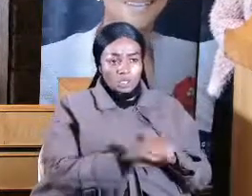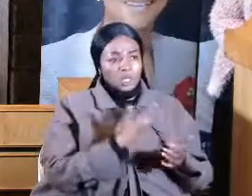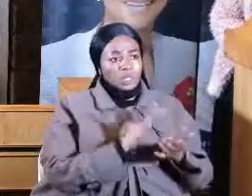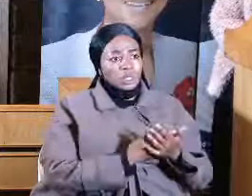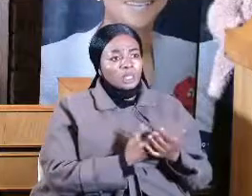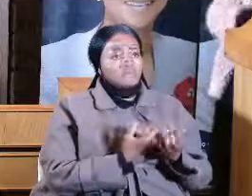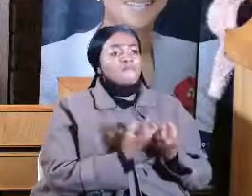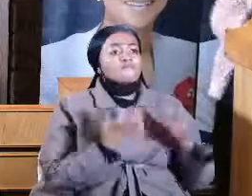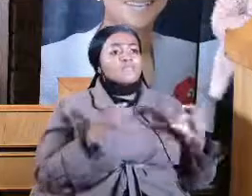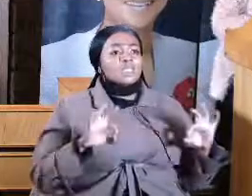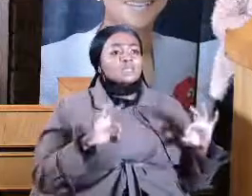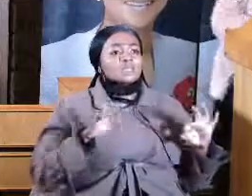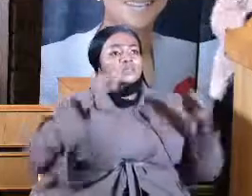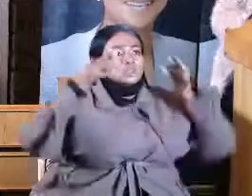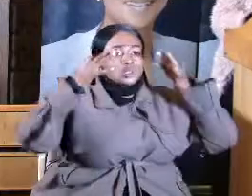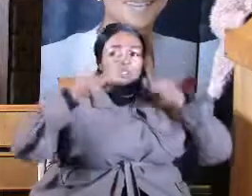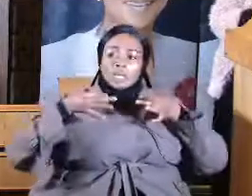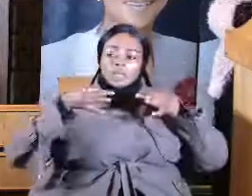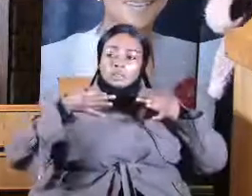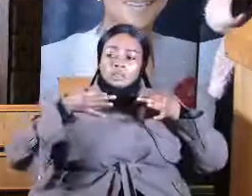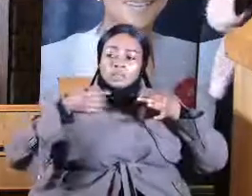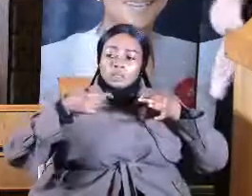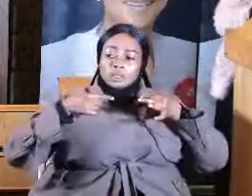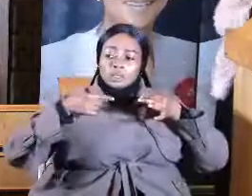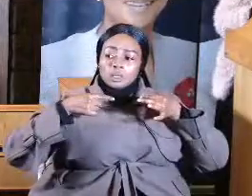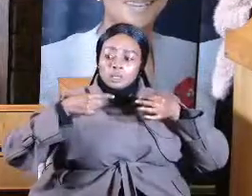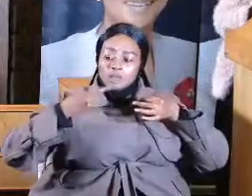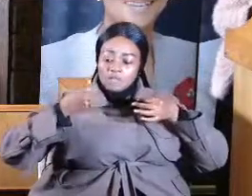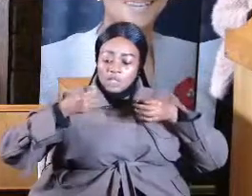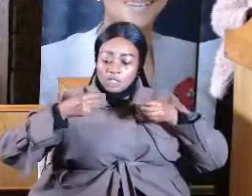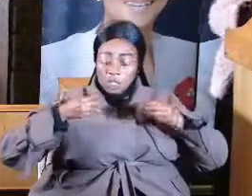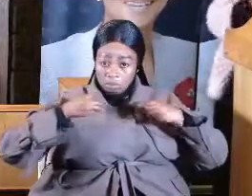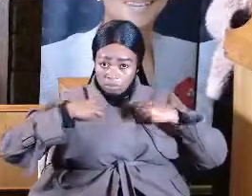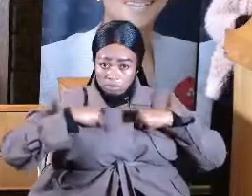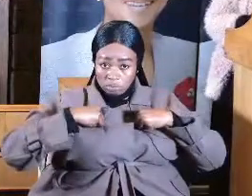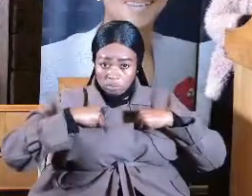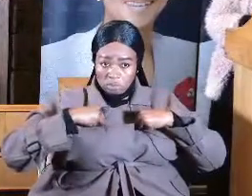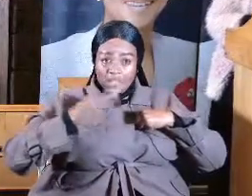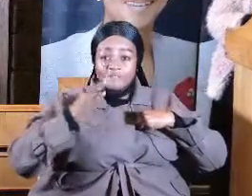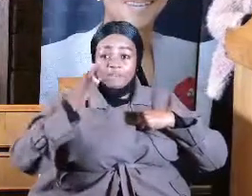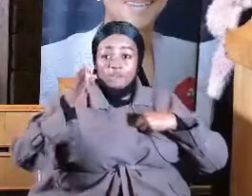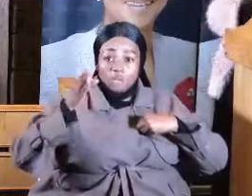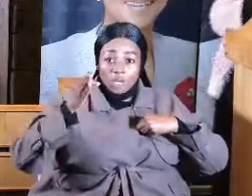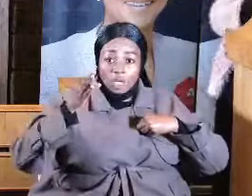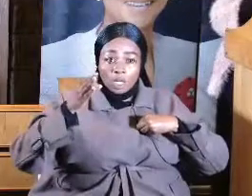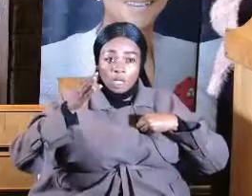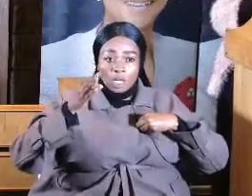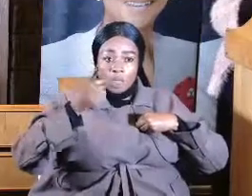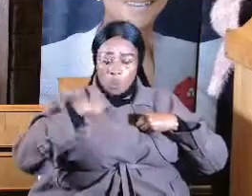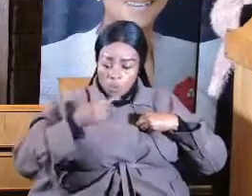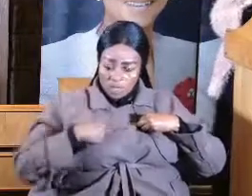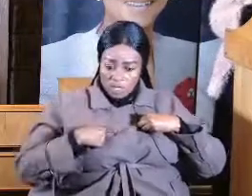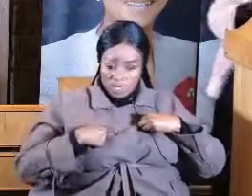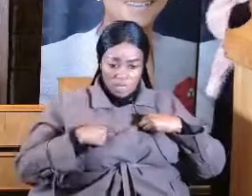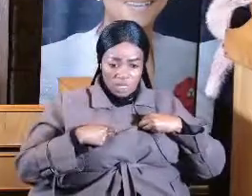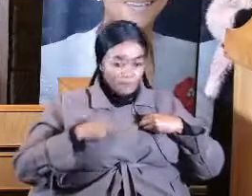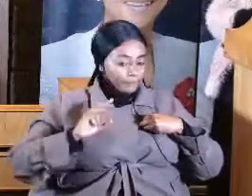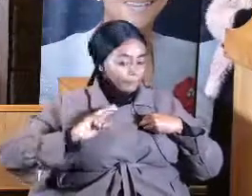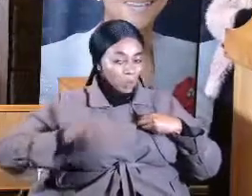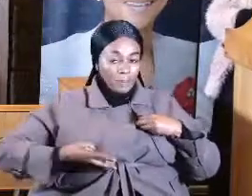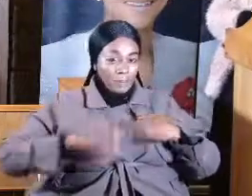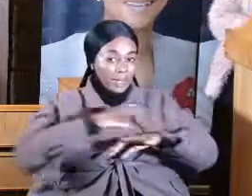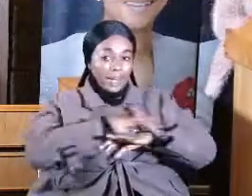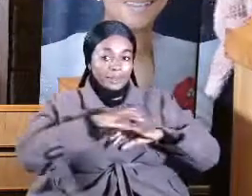as a freedom to determine one's own financial position and future. So for us, women in